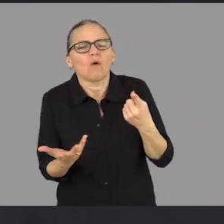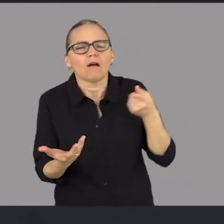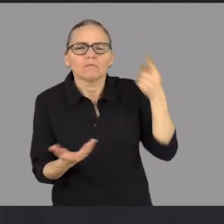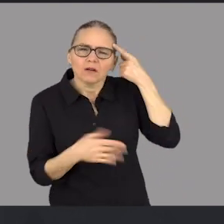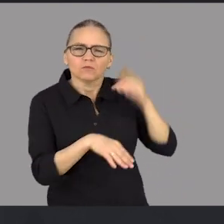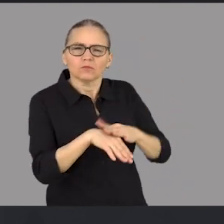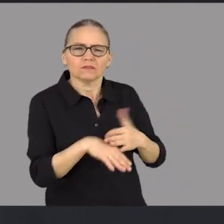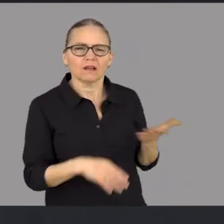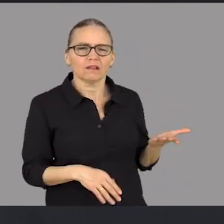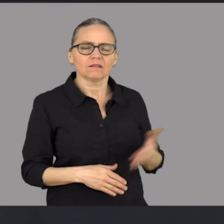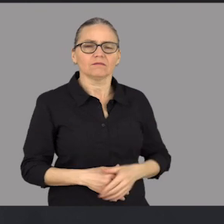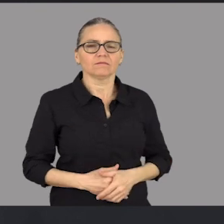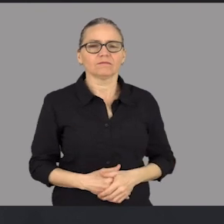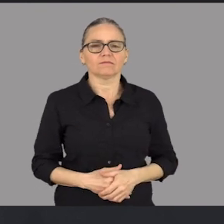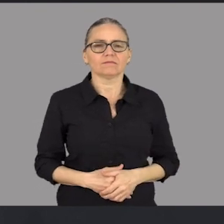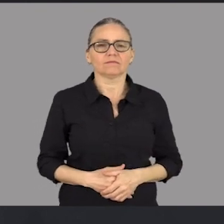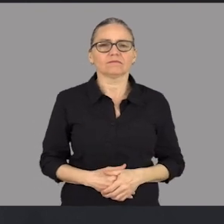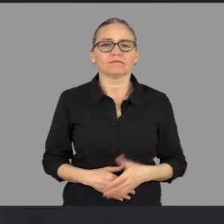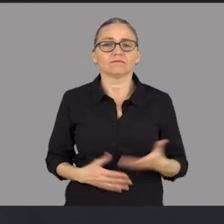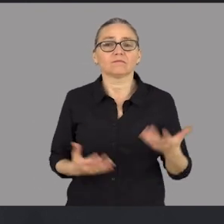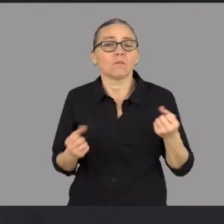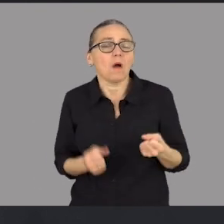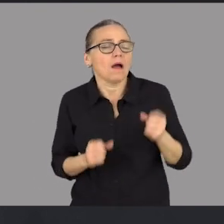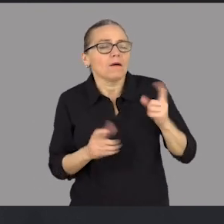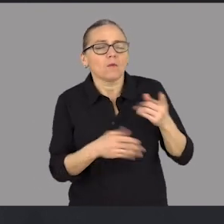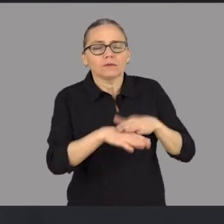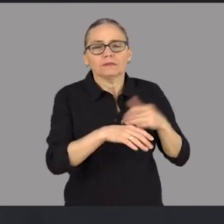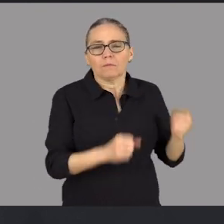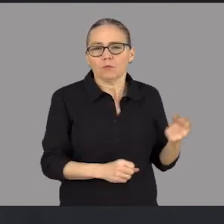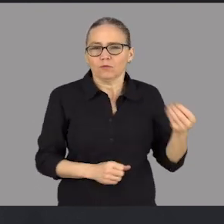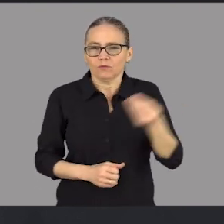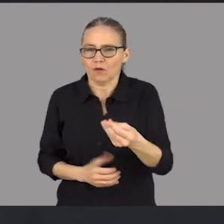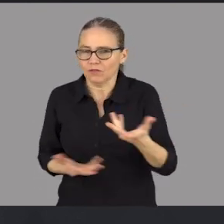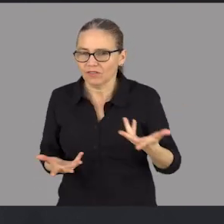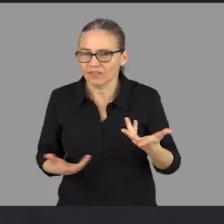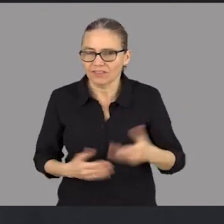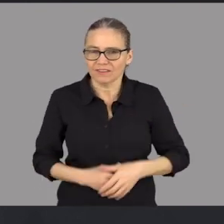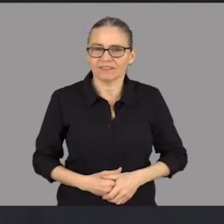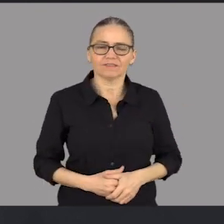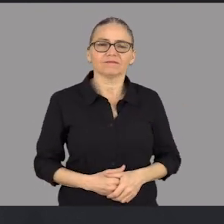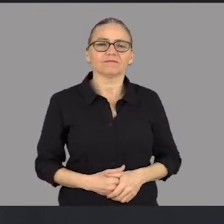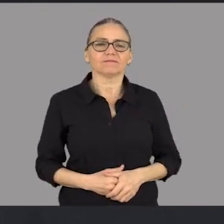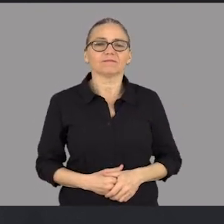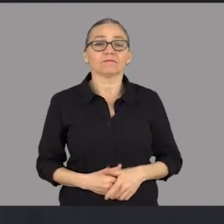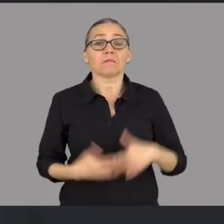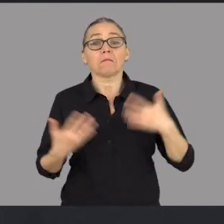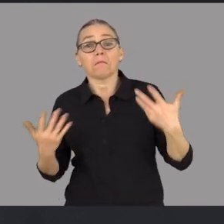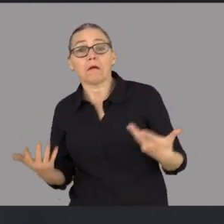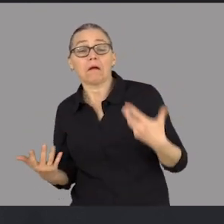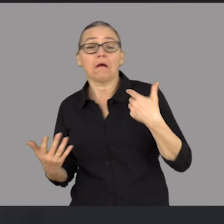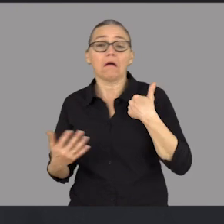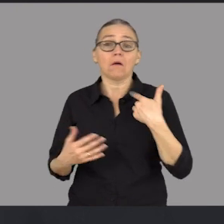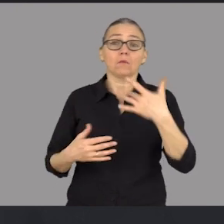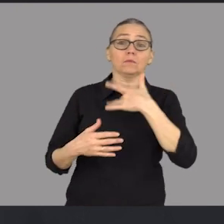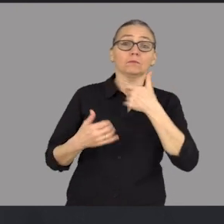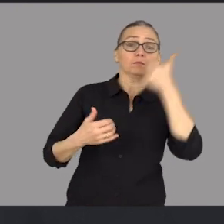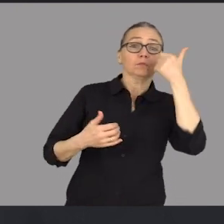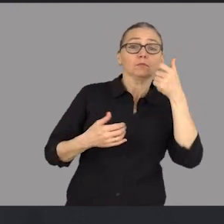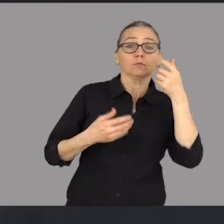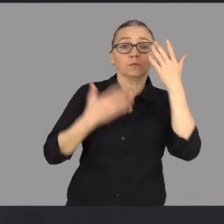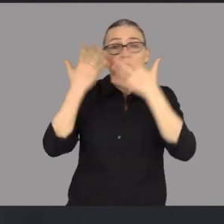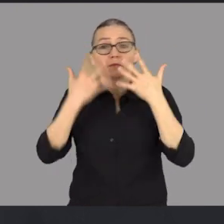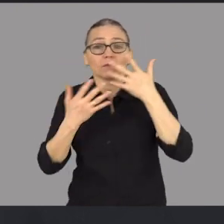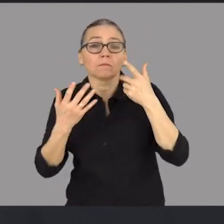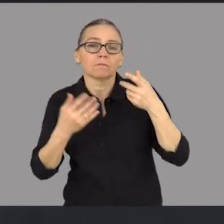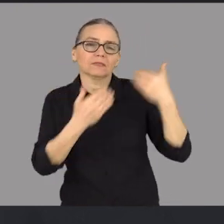piece of advice to, say, a new employer who might just be beginning to develop their inclusive recruitment strategies at the workplace, what might